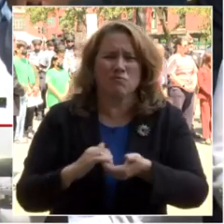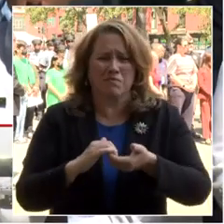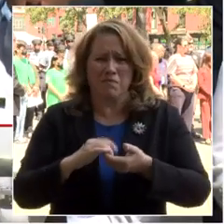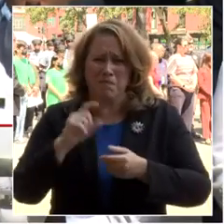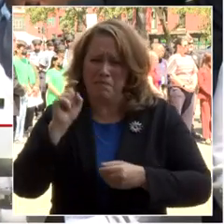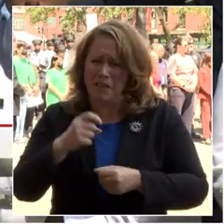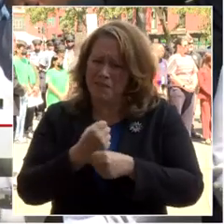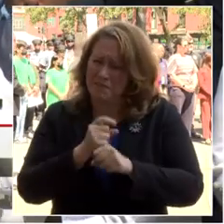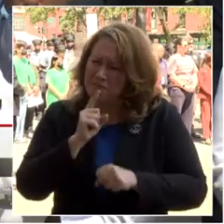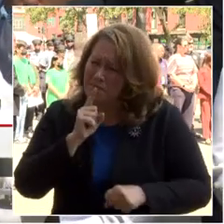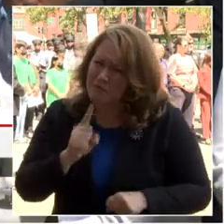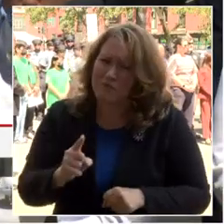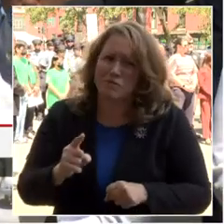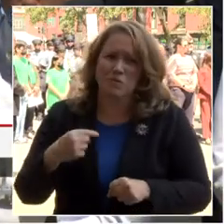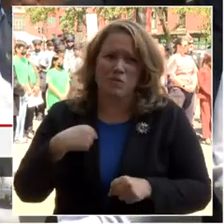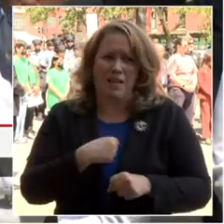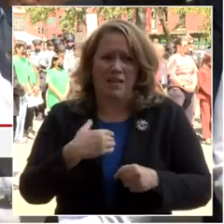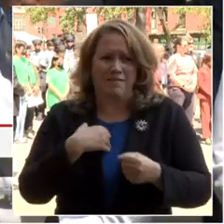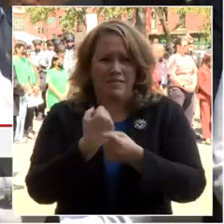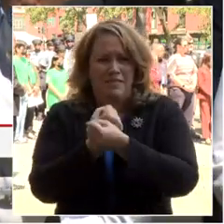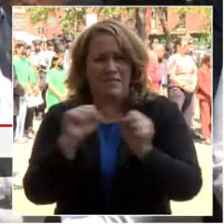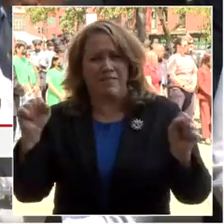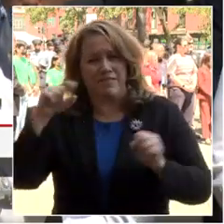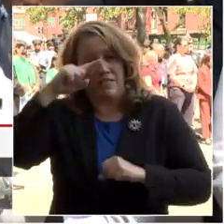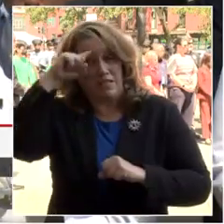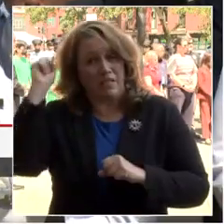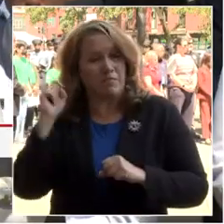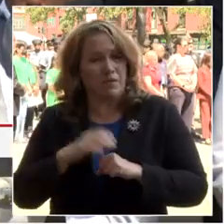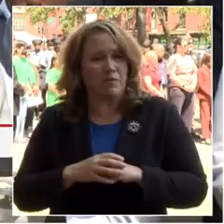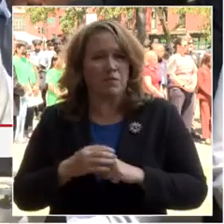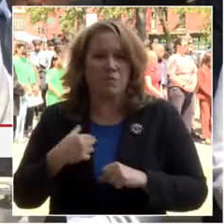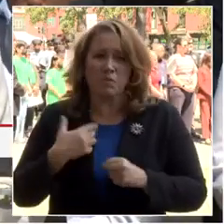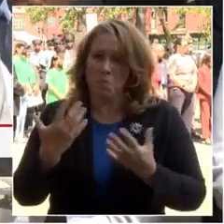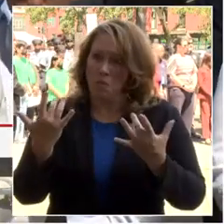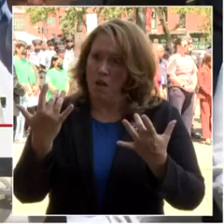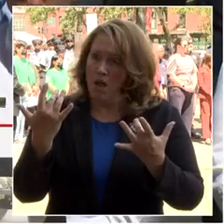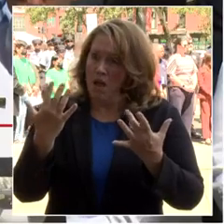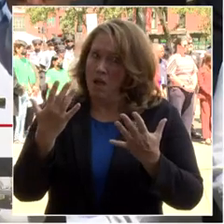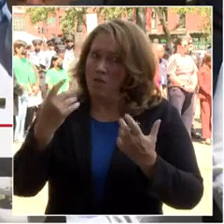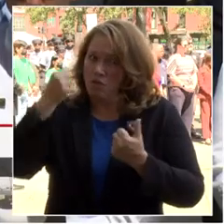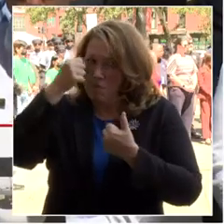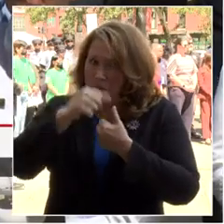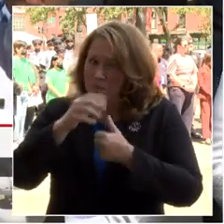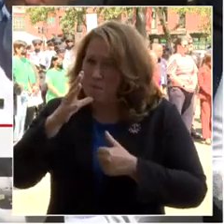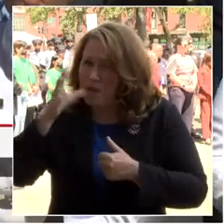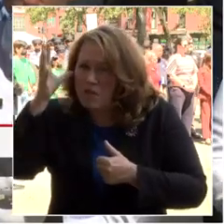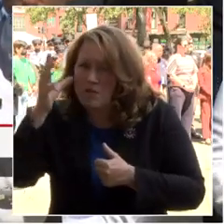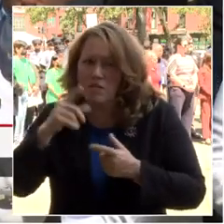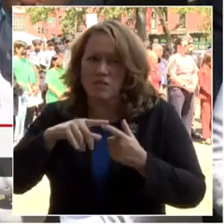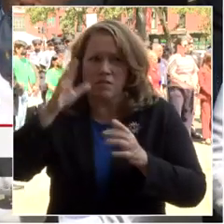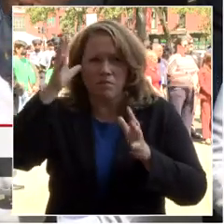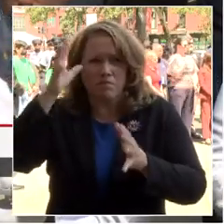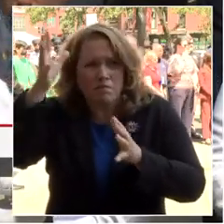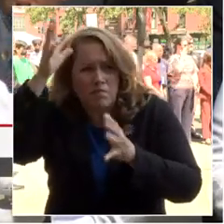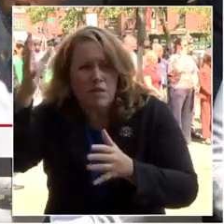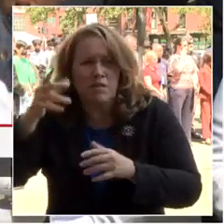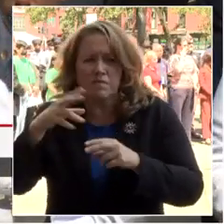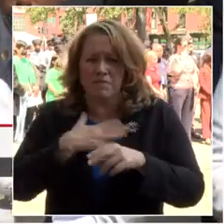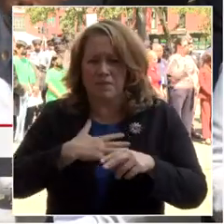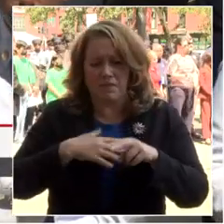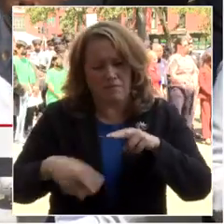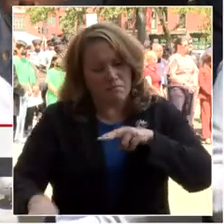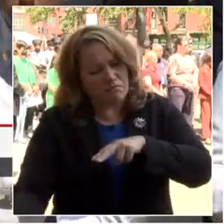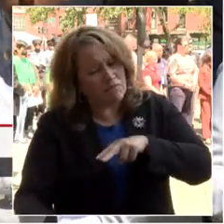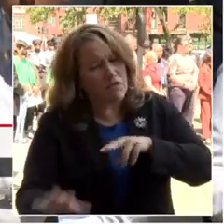we all have a safe summer. I am particularly calling on parents and grandparents to keep a close eye on